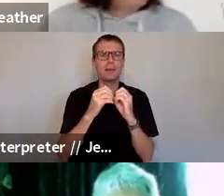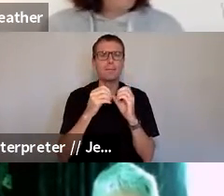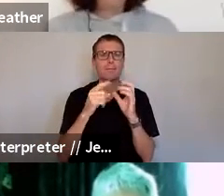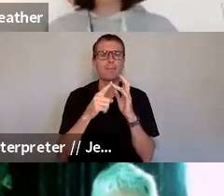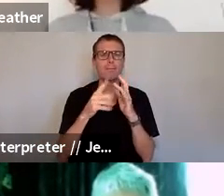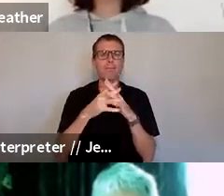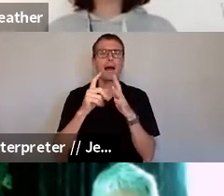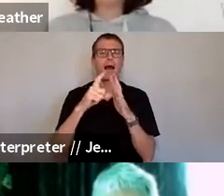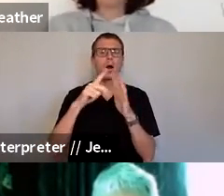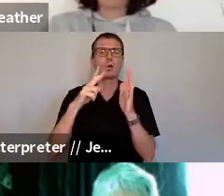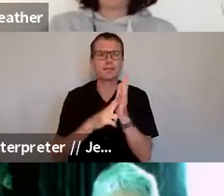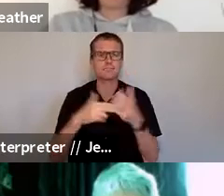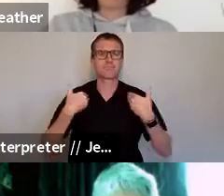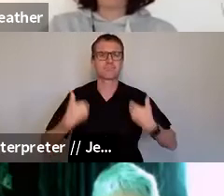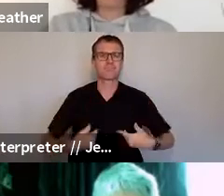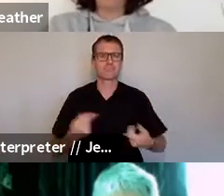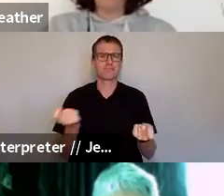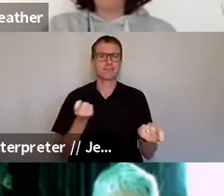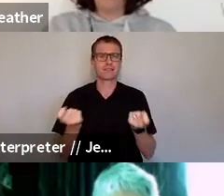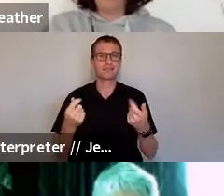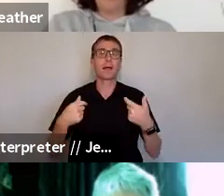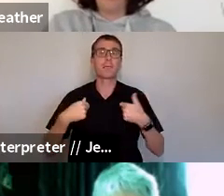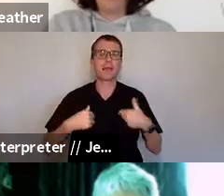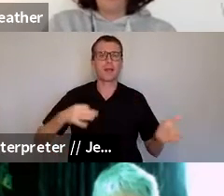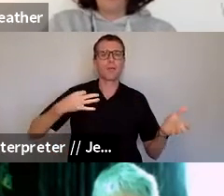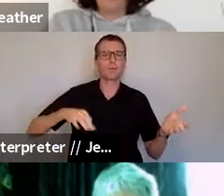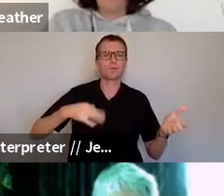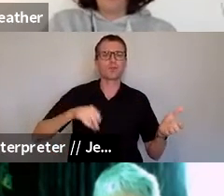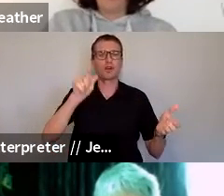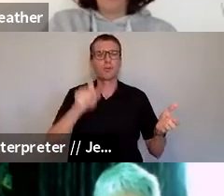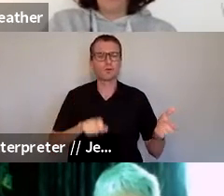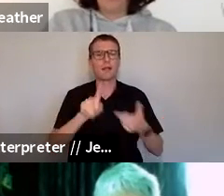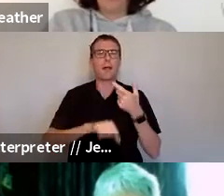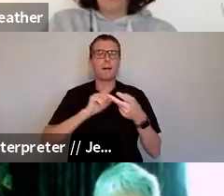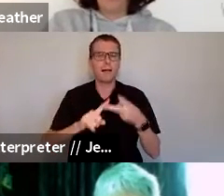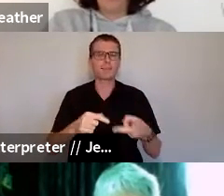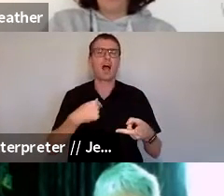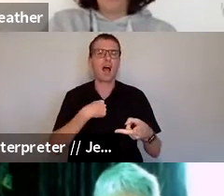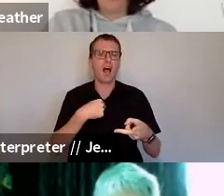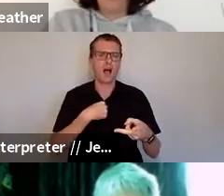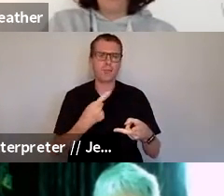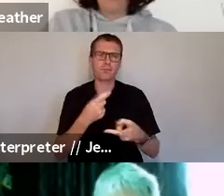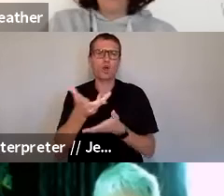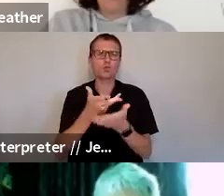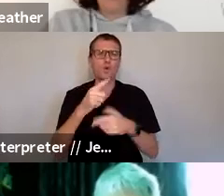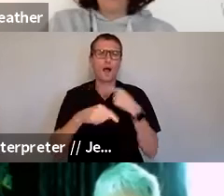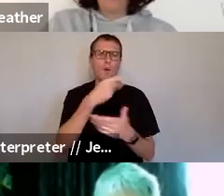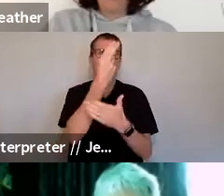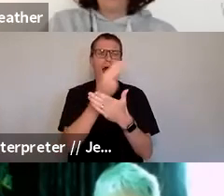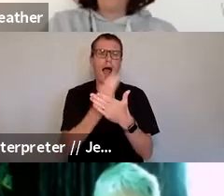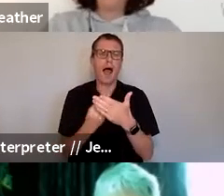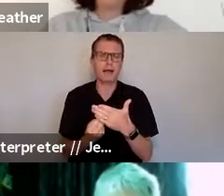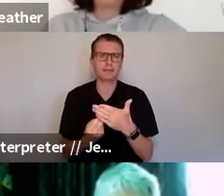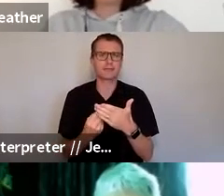meeting. I am a musician and an arts philanthropy consultant. Shortly I'll start